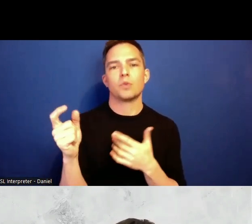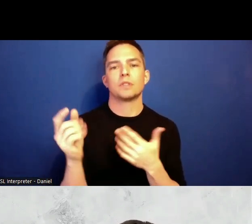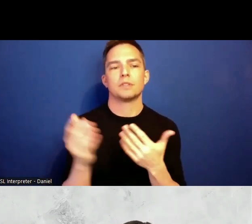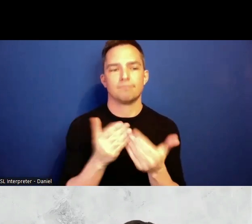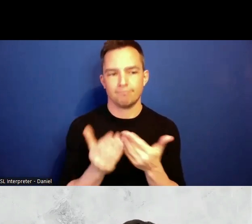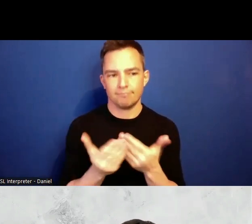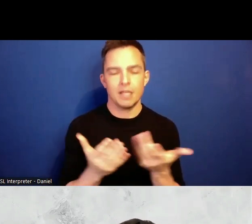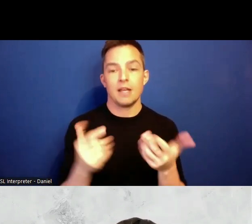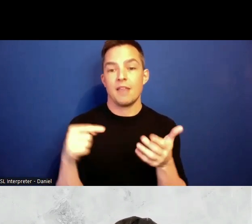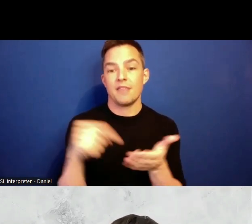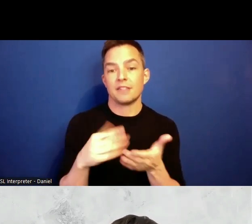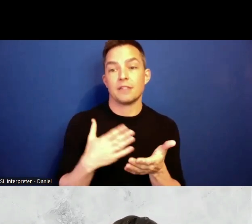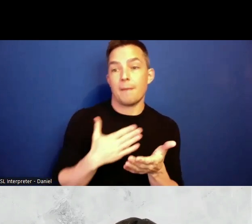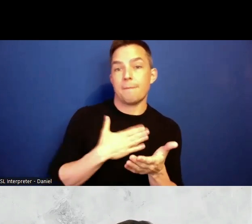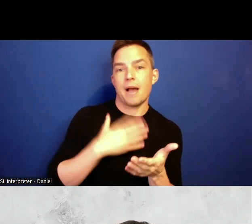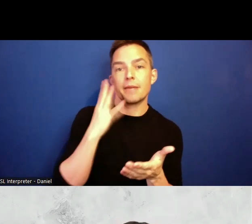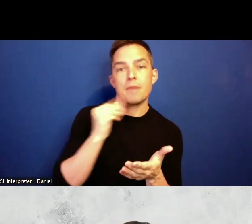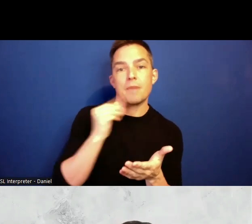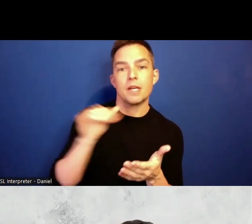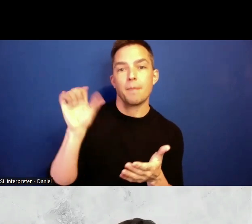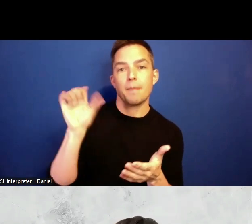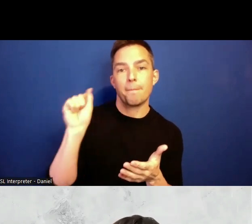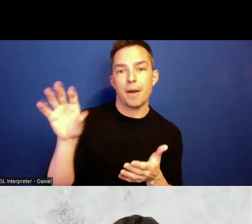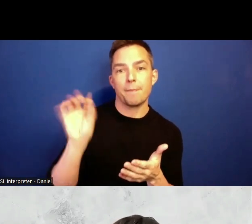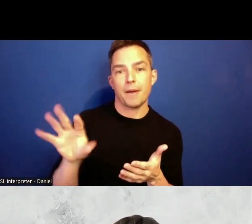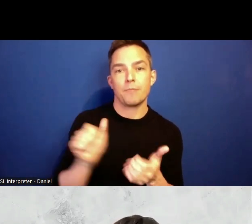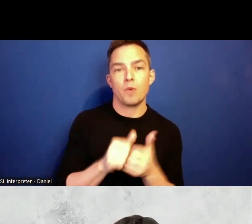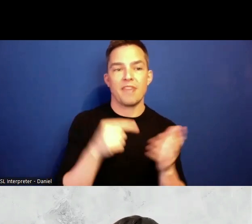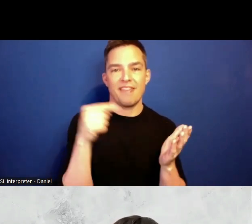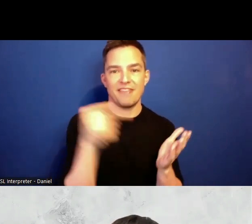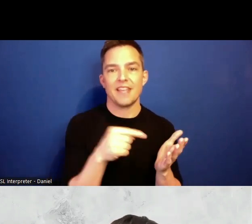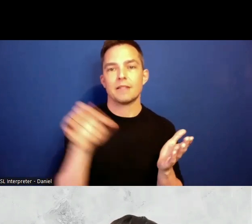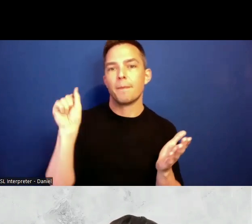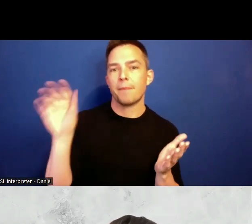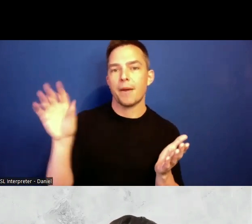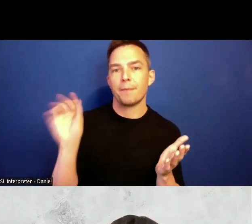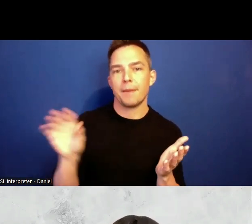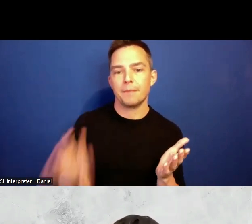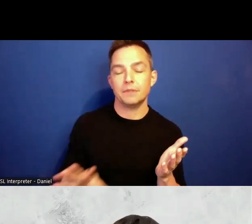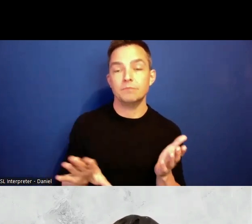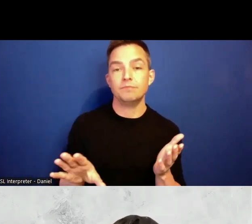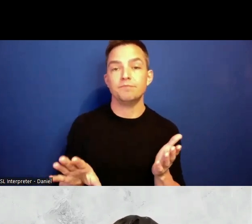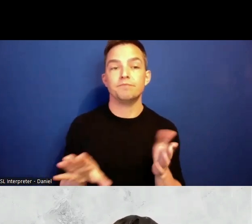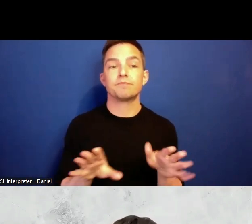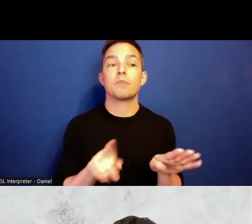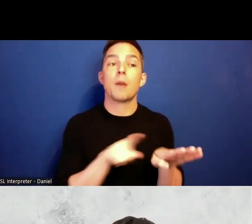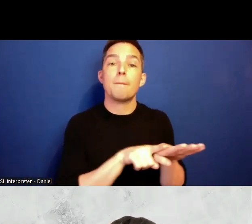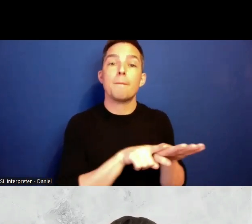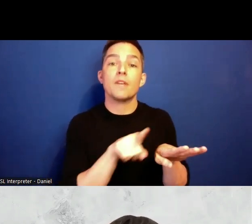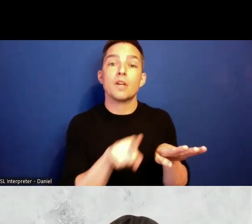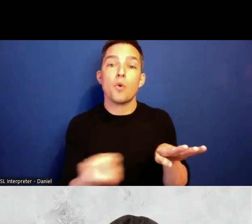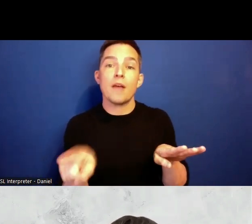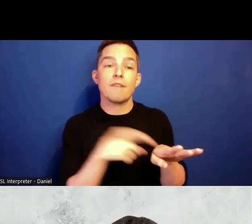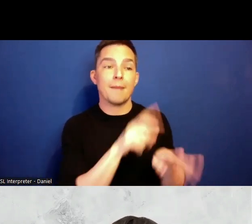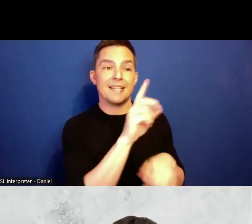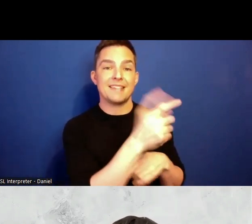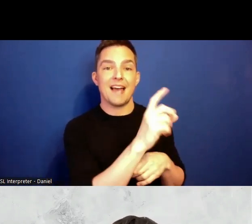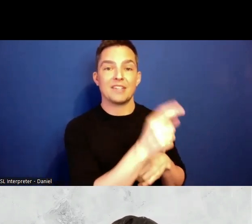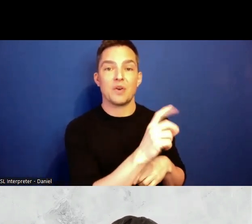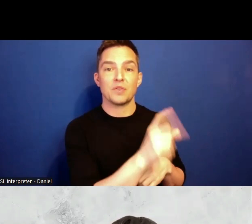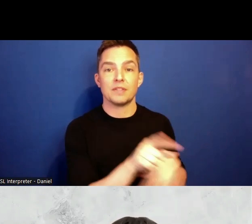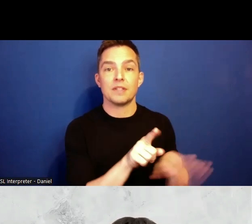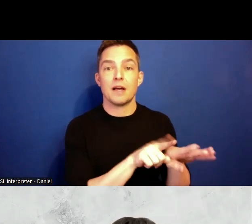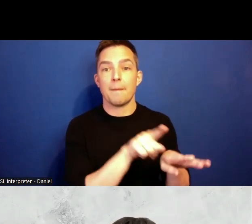This has been my experience with this. Moving away from the diagnostic